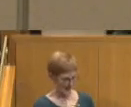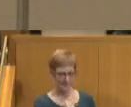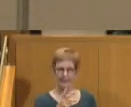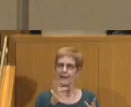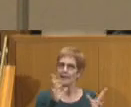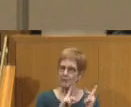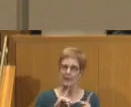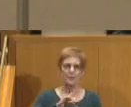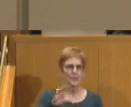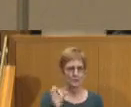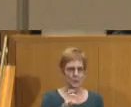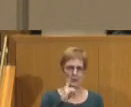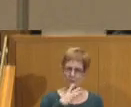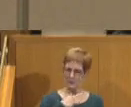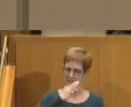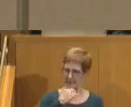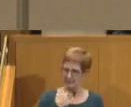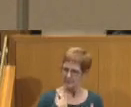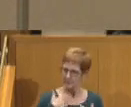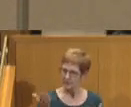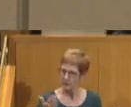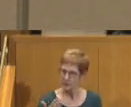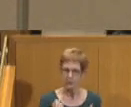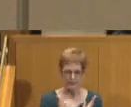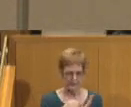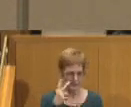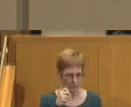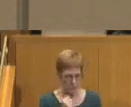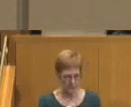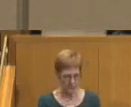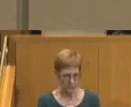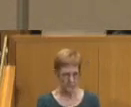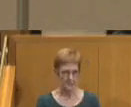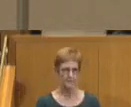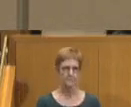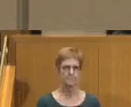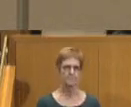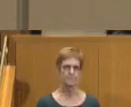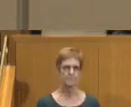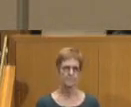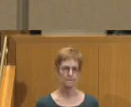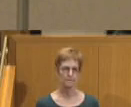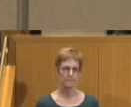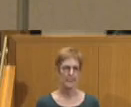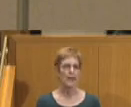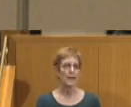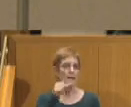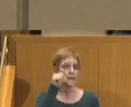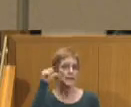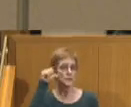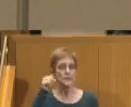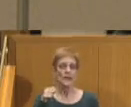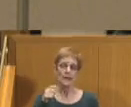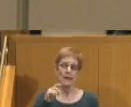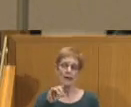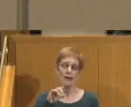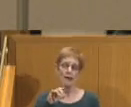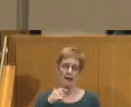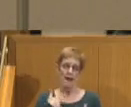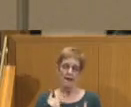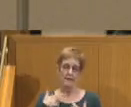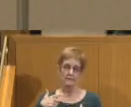offers opportunity to everyone. So I'm grateful to all of you who put time and energy as volunteers into this city, because you're